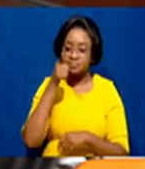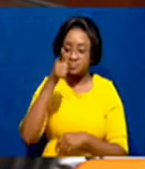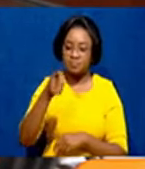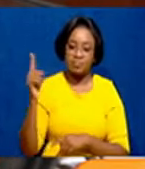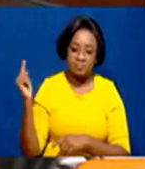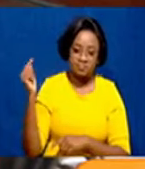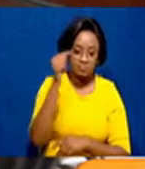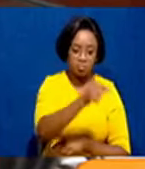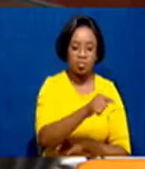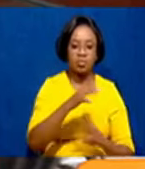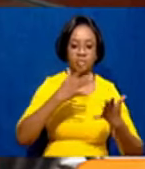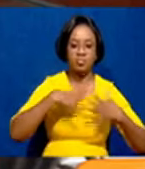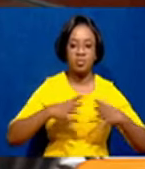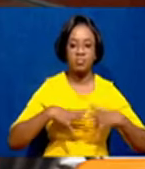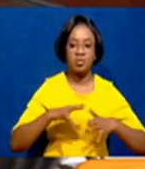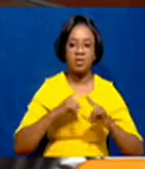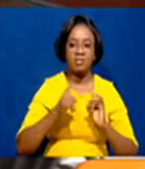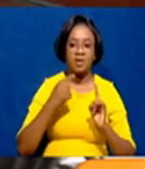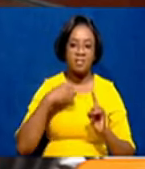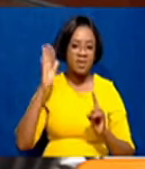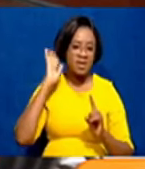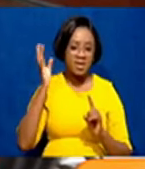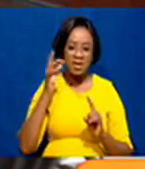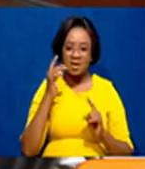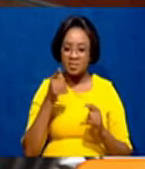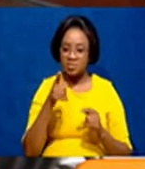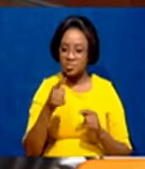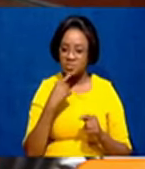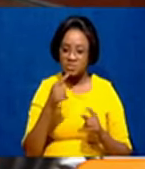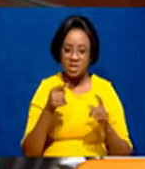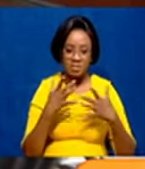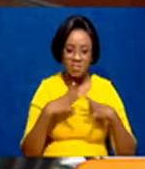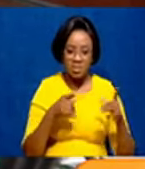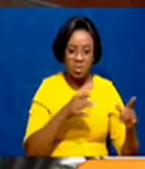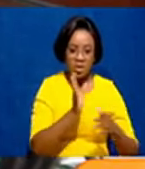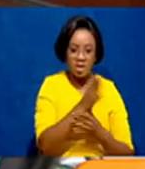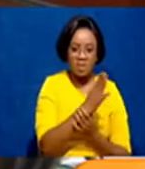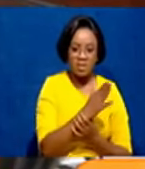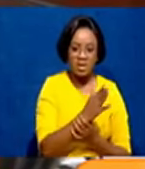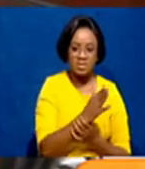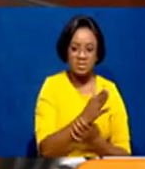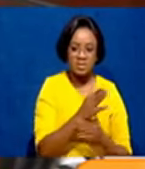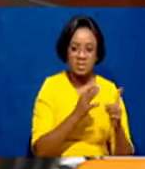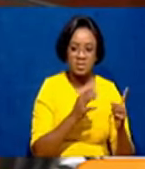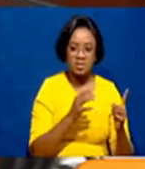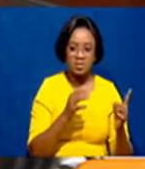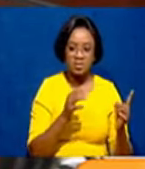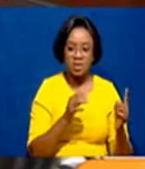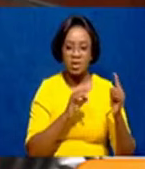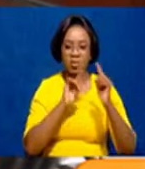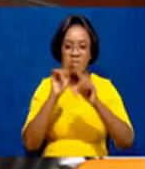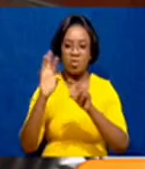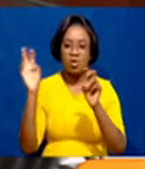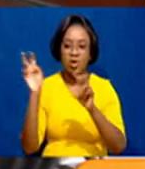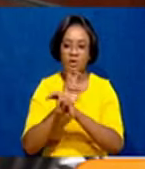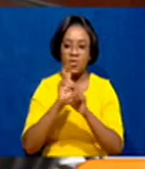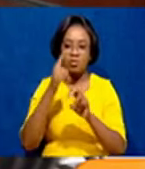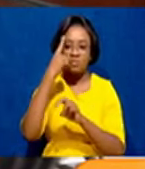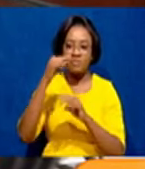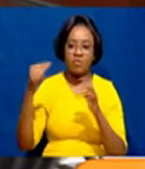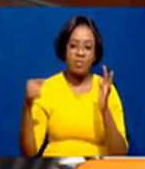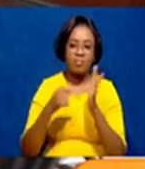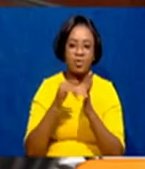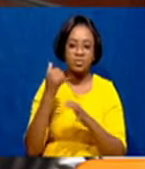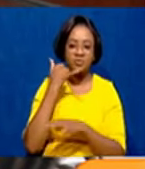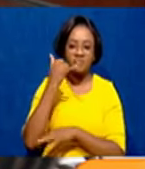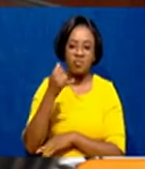go to the people. What I have heard you say here is that the people of Embakasi are the ones to look for what you called the point of call